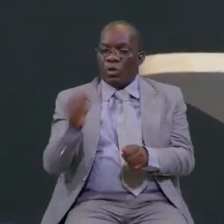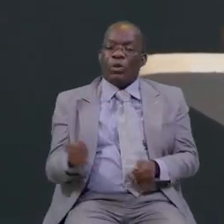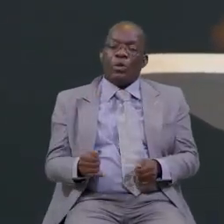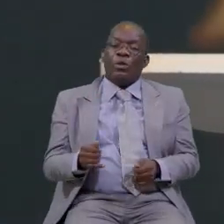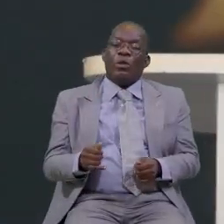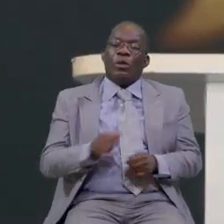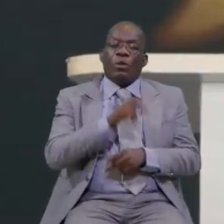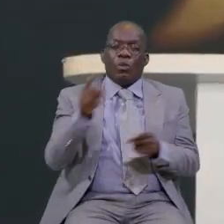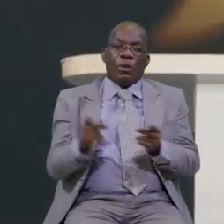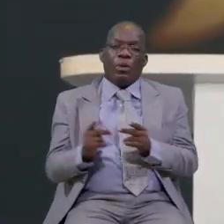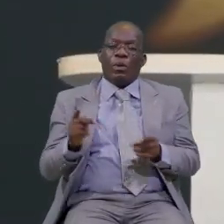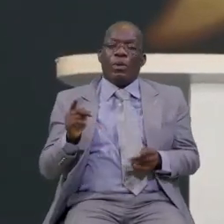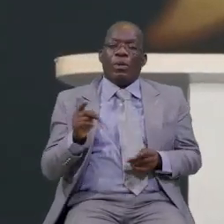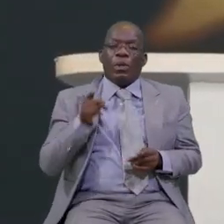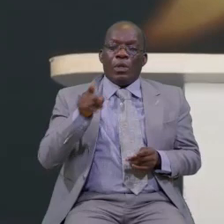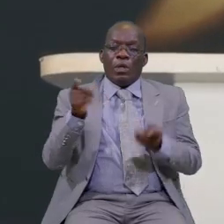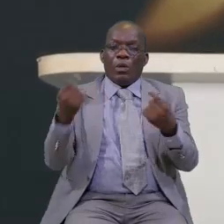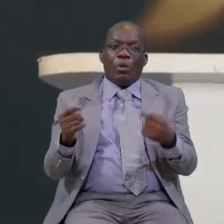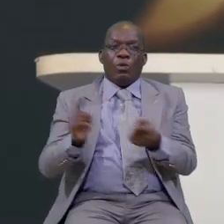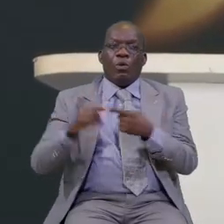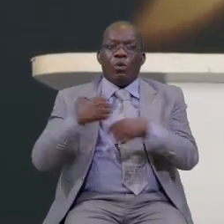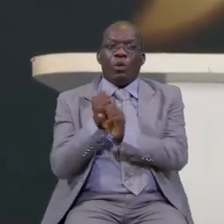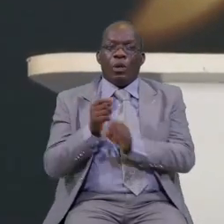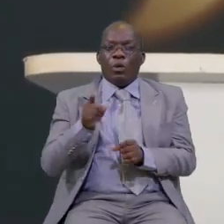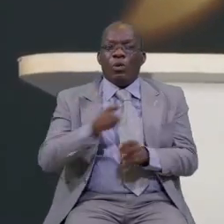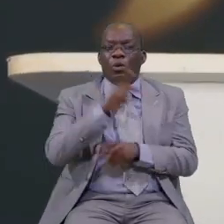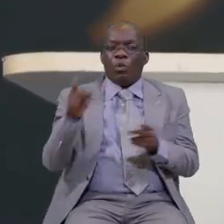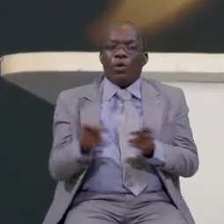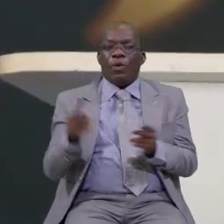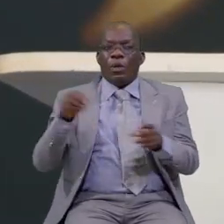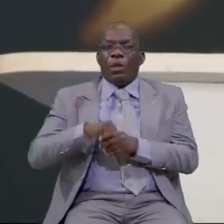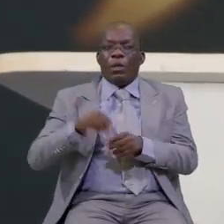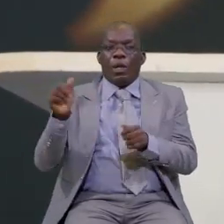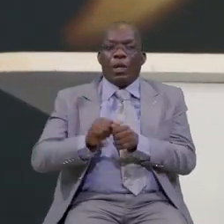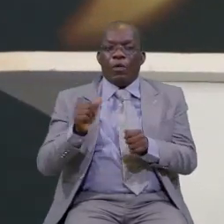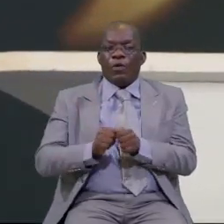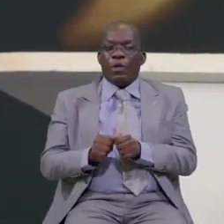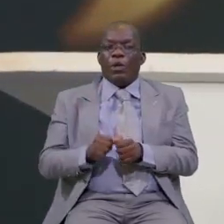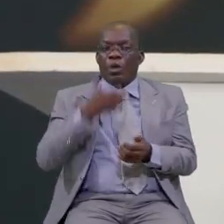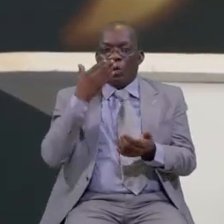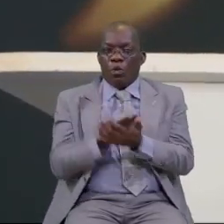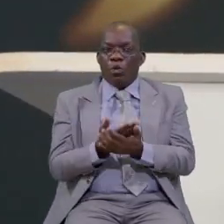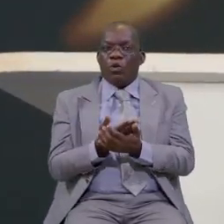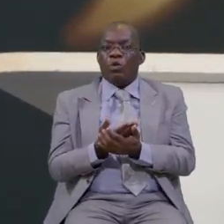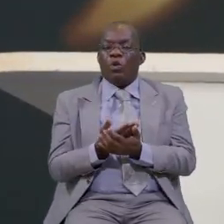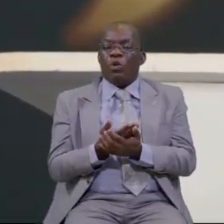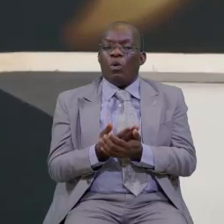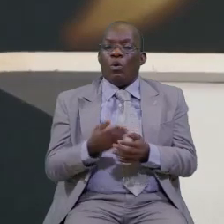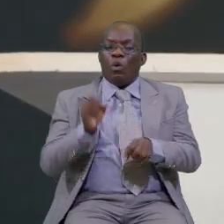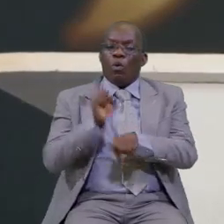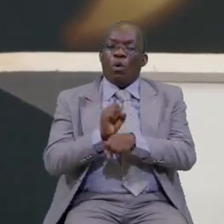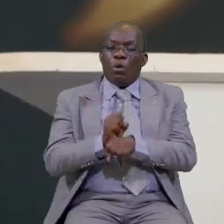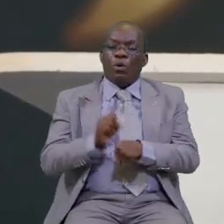to make you perfect in every good work to do his will, working in